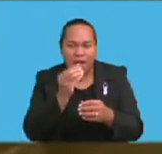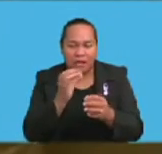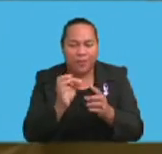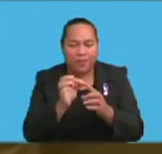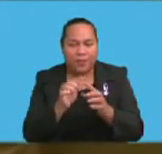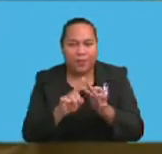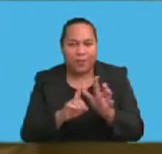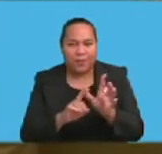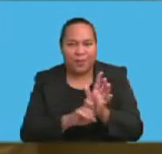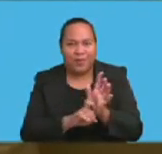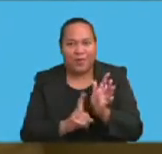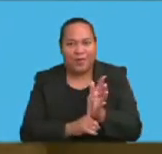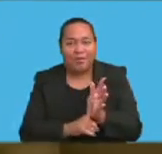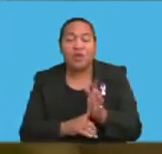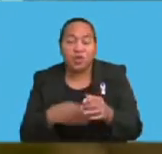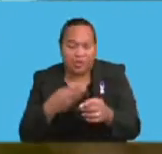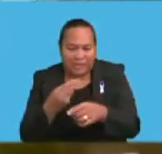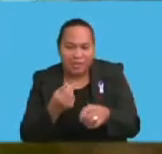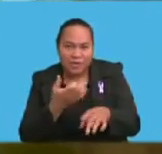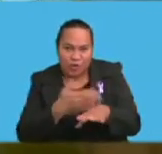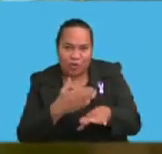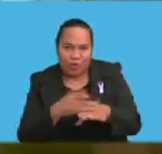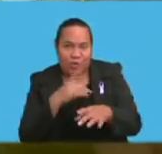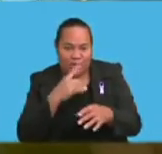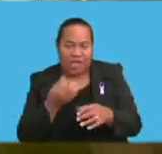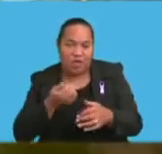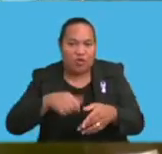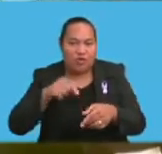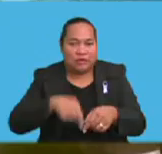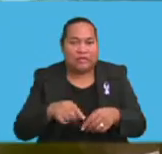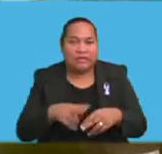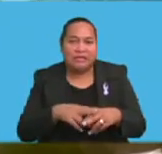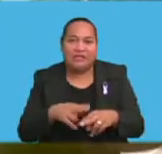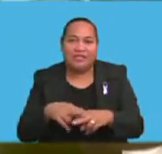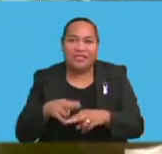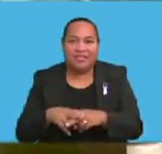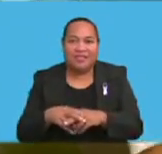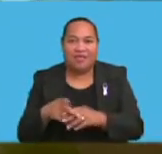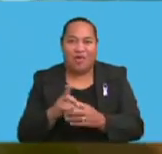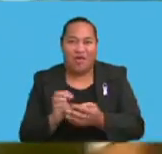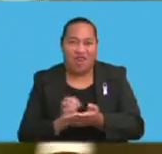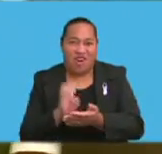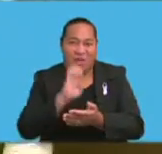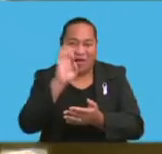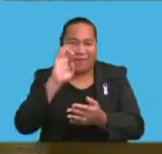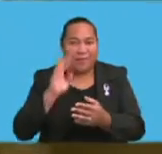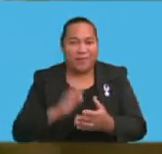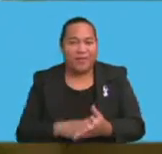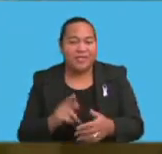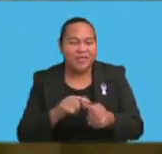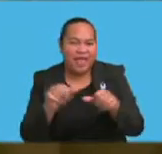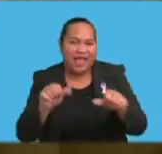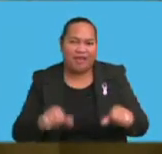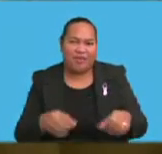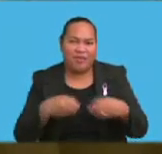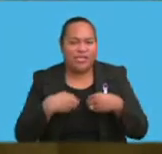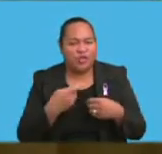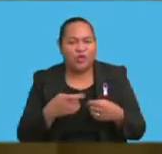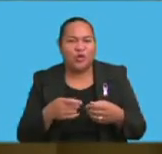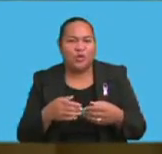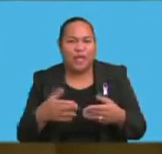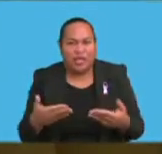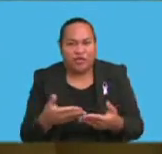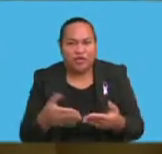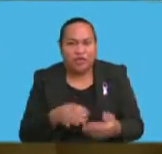us economic gains in as far as the agribusiness is concerned, Madam Speaker.